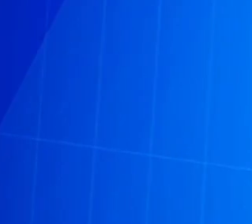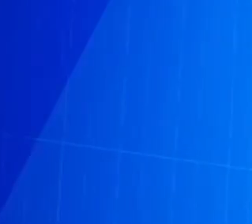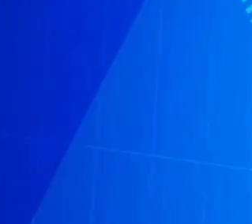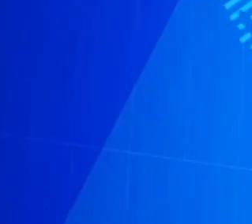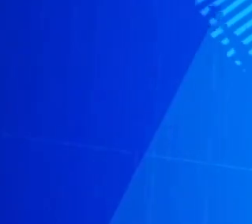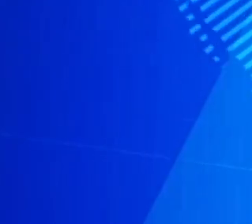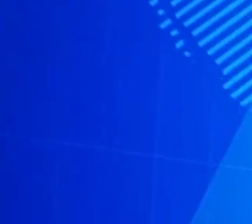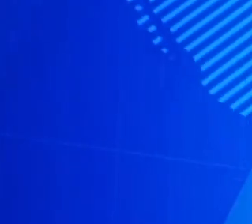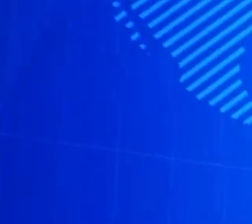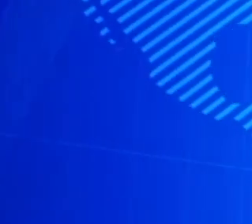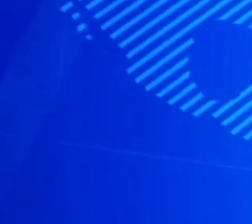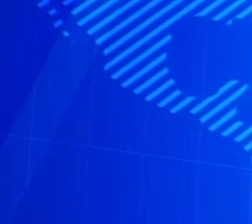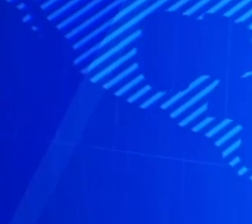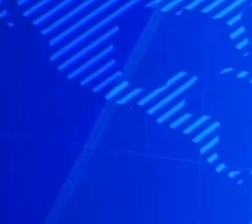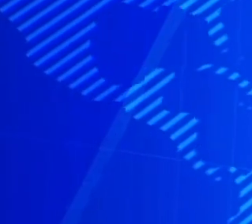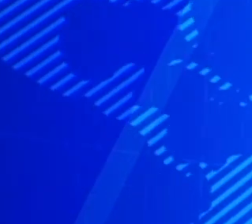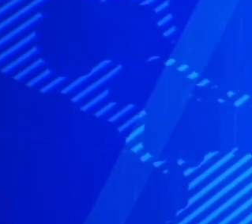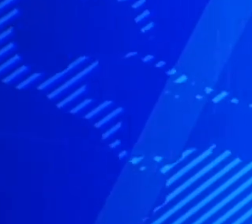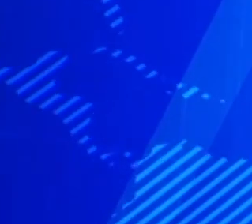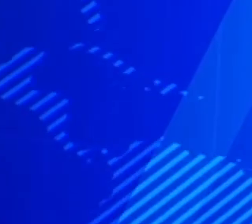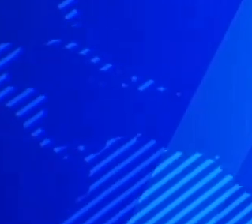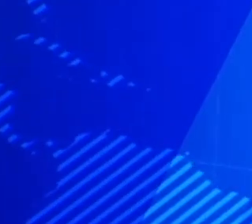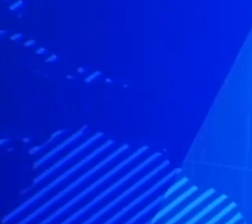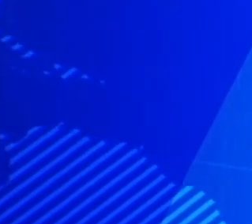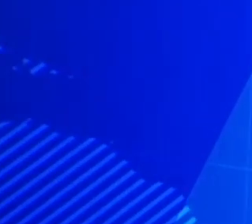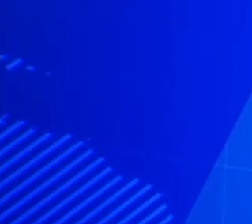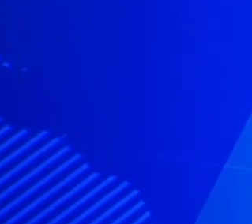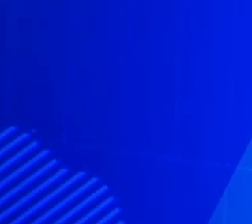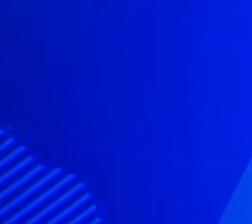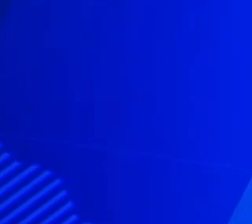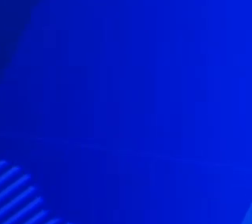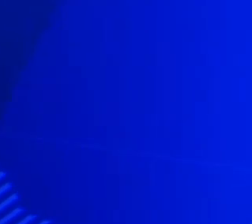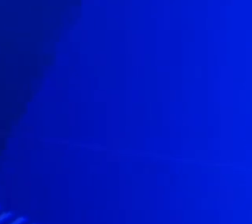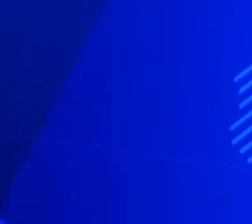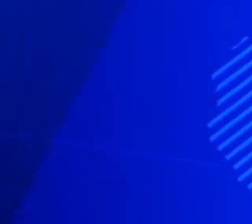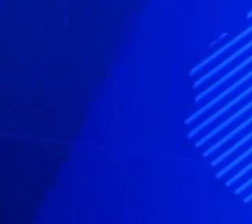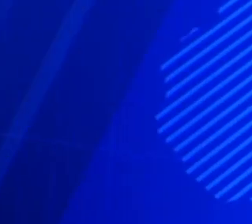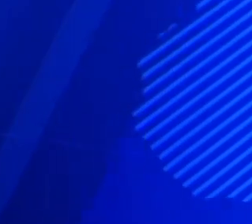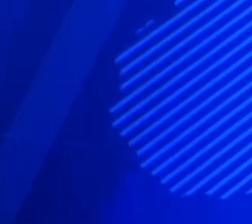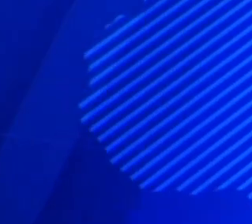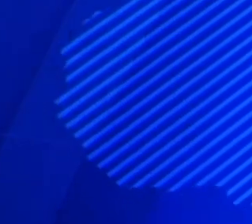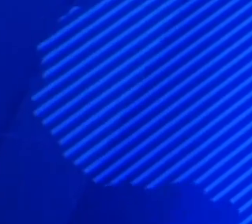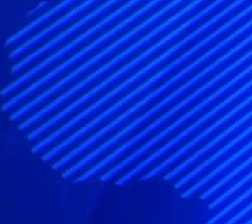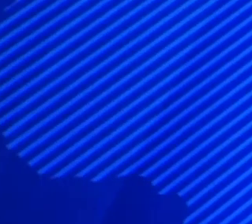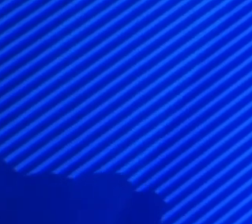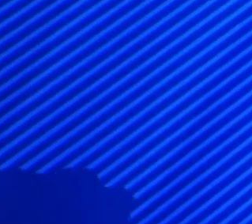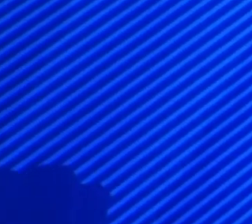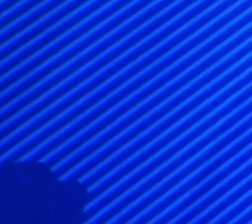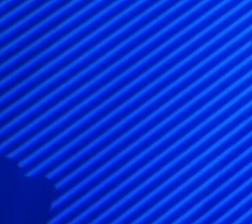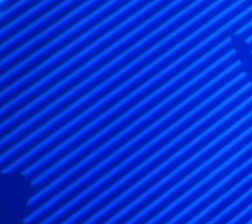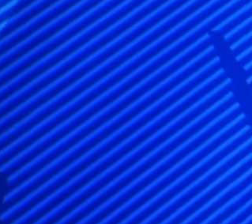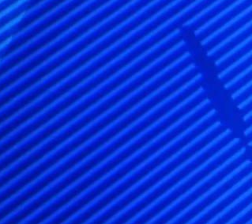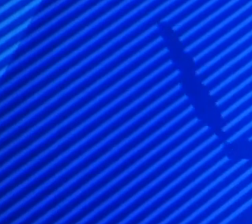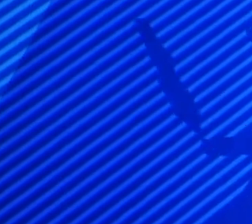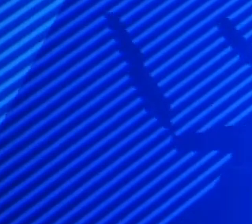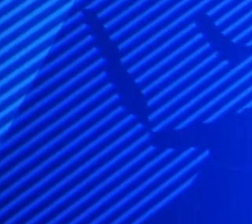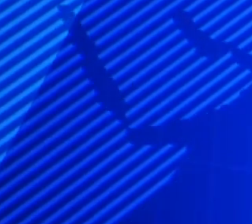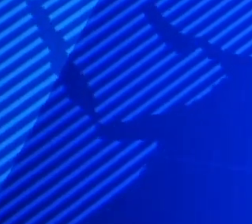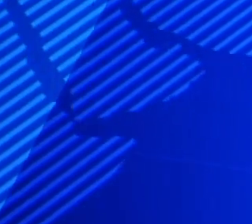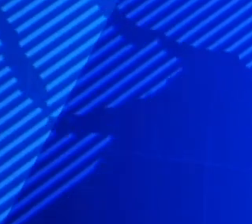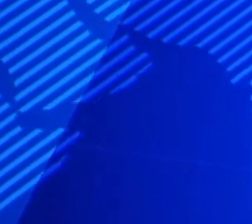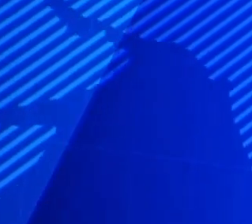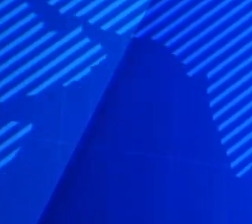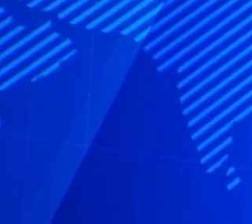She says the ministry continues to use various measures to increase take-up of the coronavirus vaccine among students,